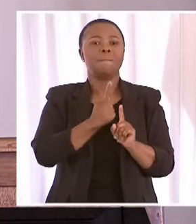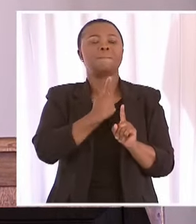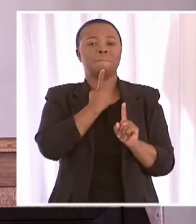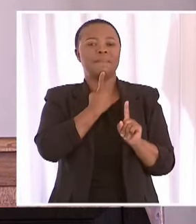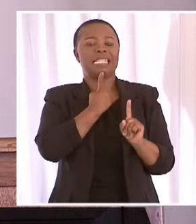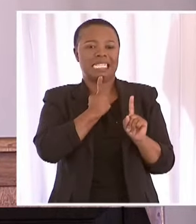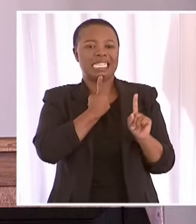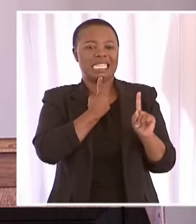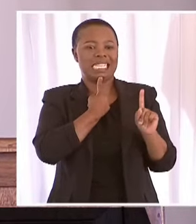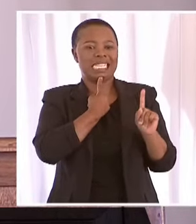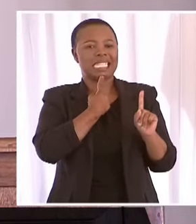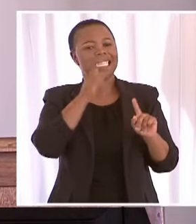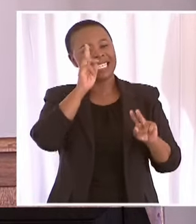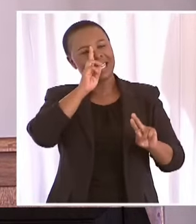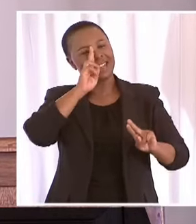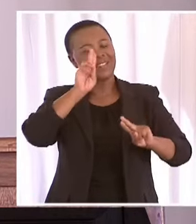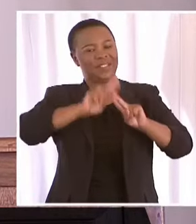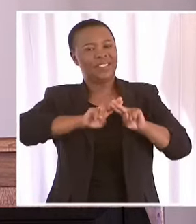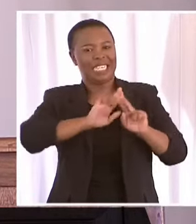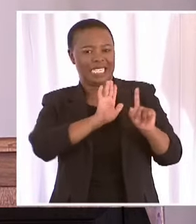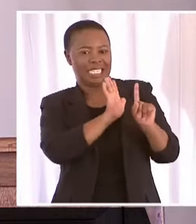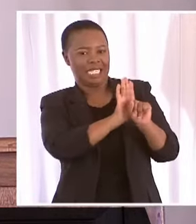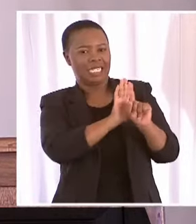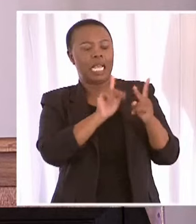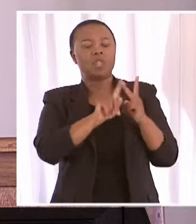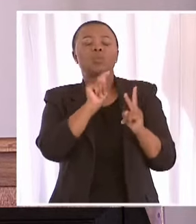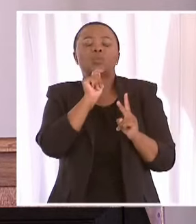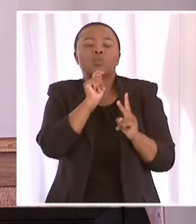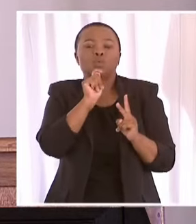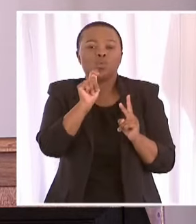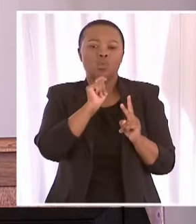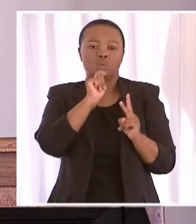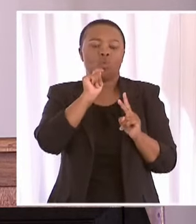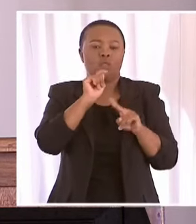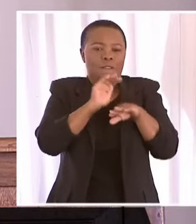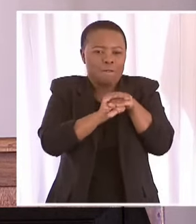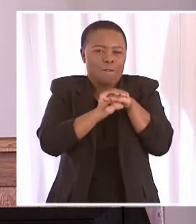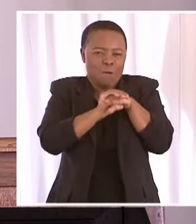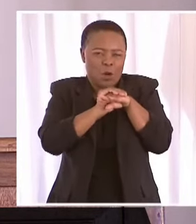his deep sense of humor and genuine friendship.